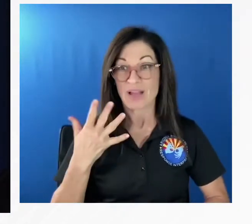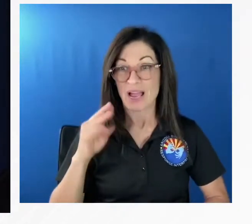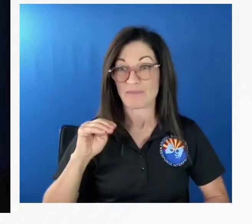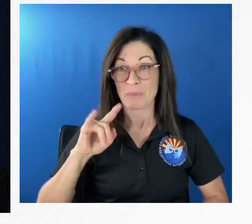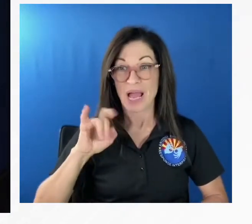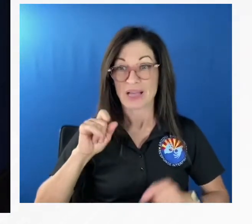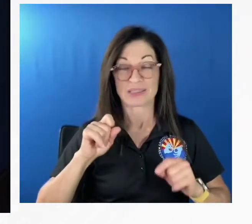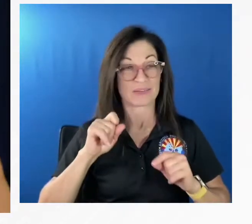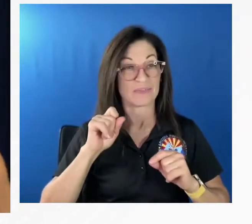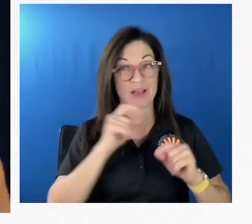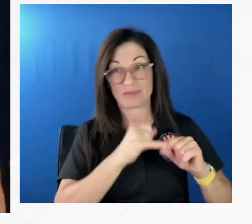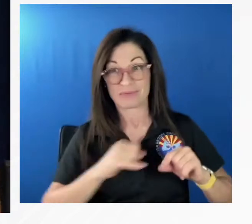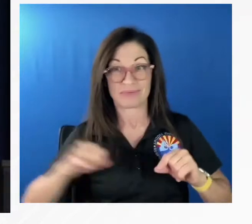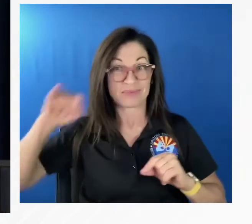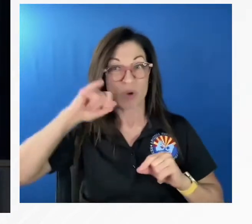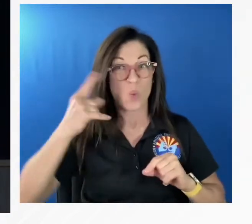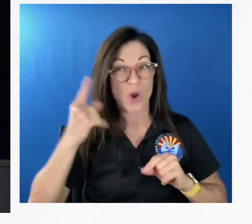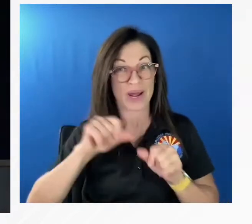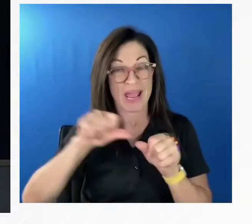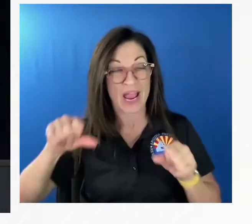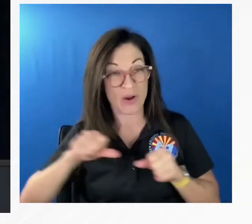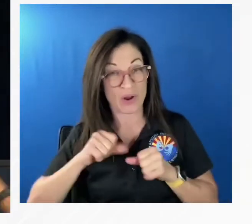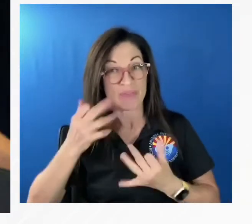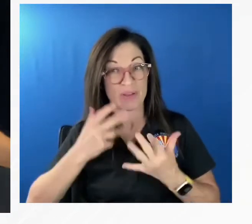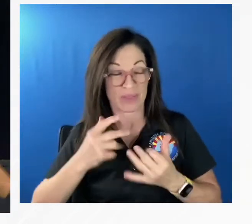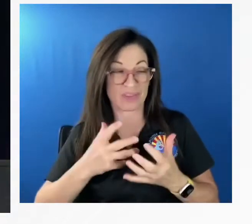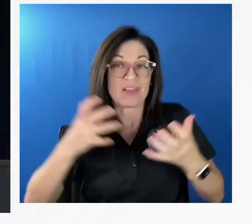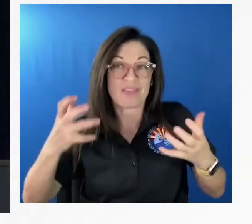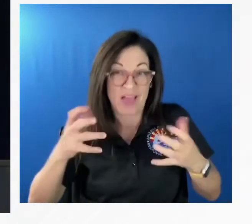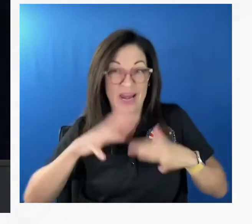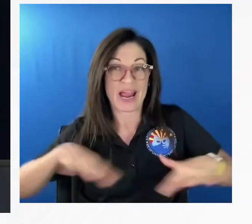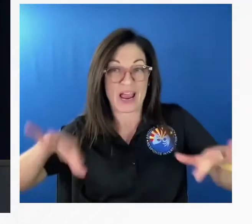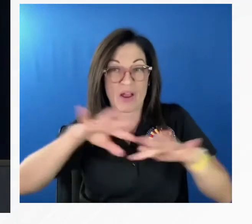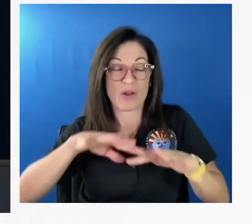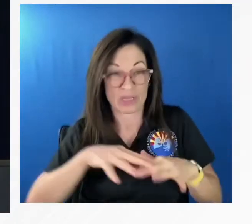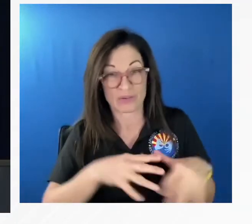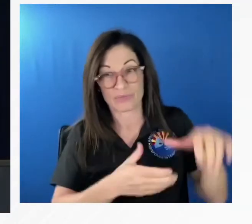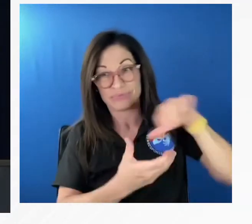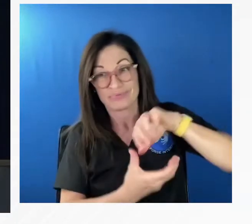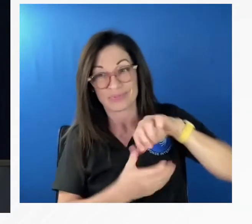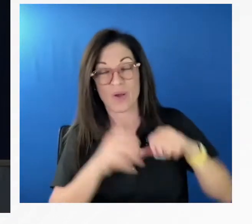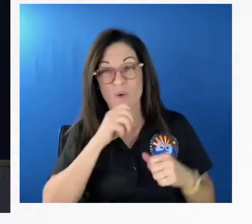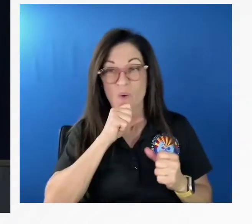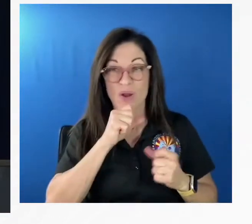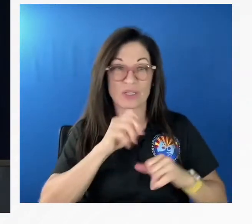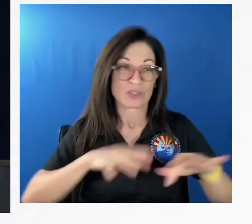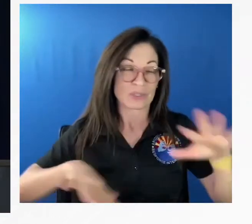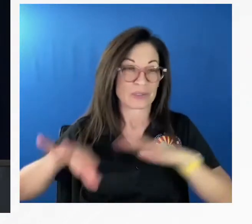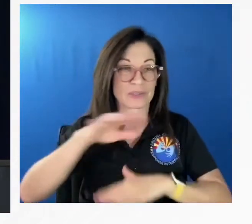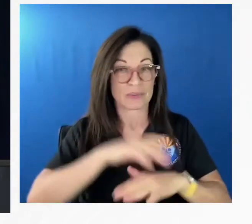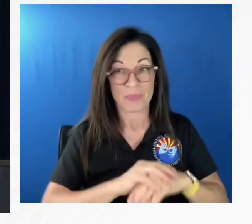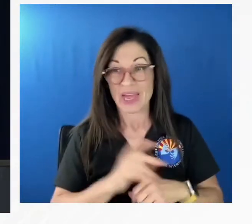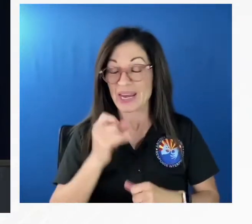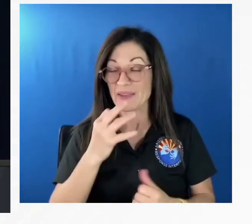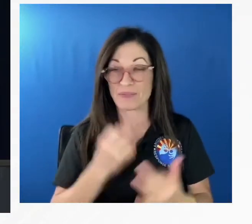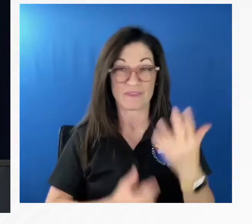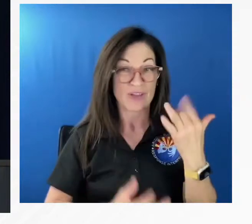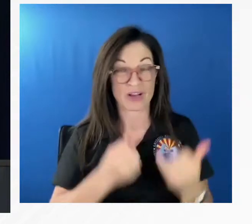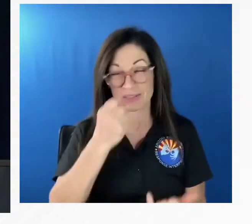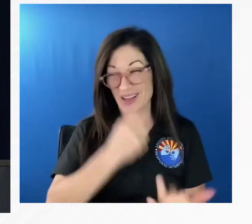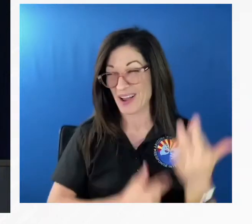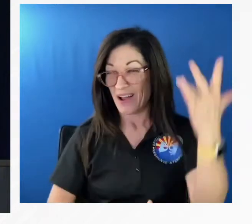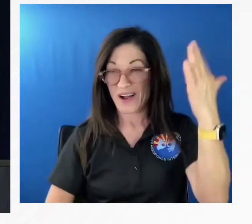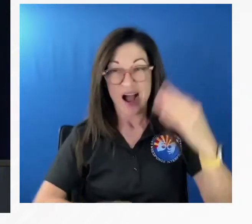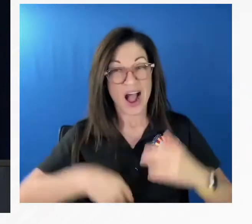fire, that's a lot of line to put retardant on, and it's not very wide. And when you have flame lengths of excess of 50 feet, you want